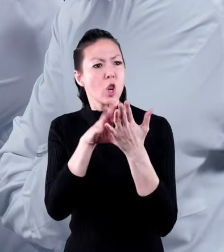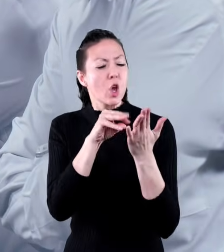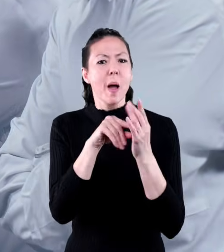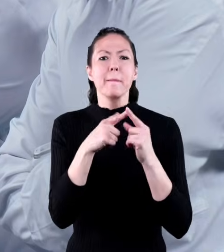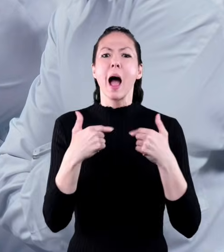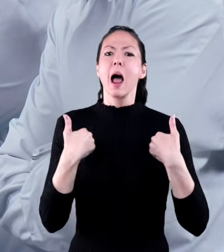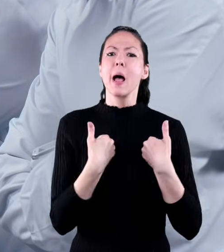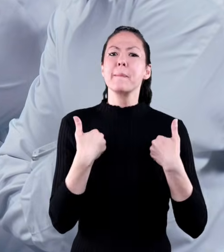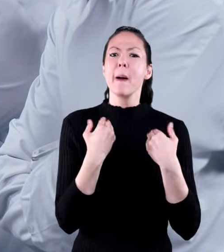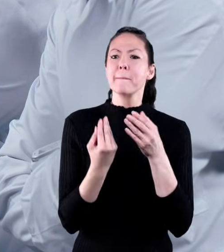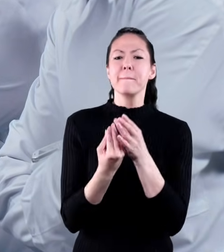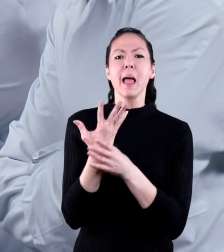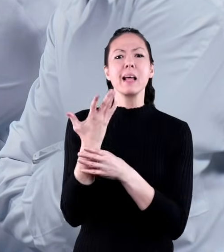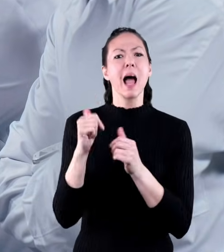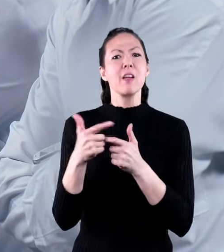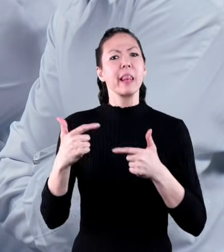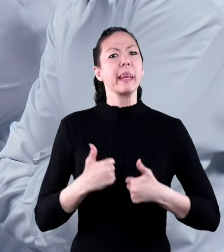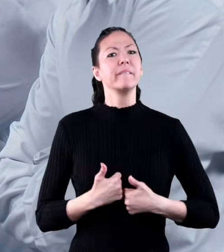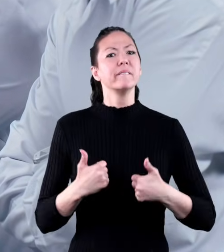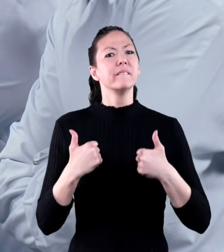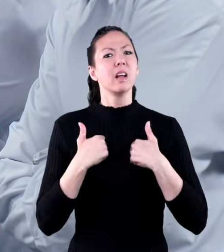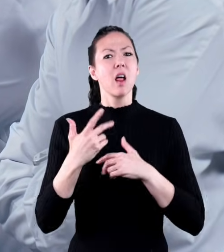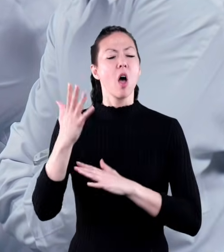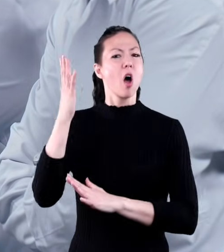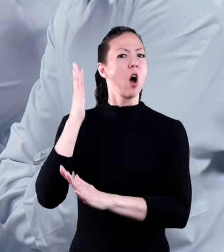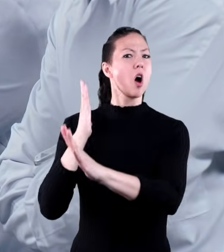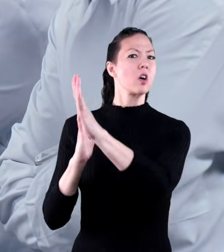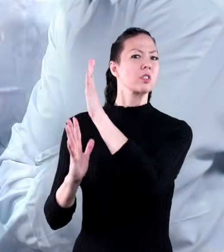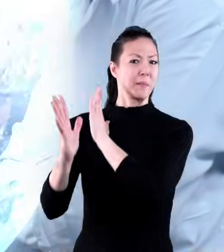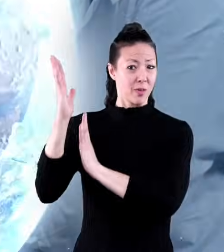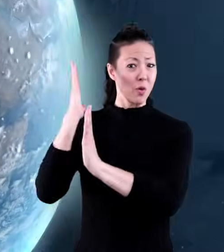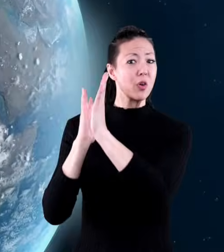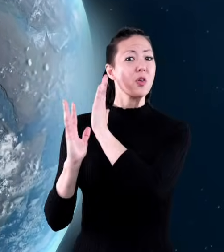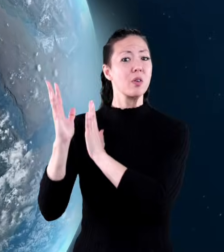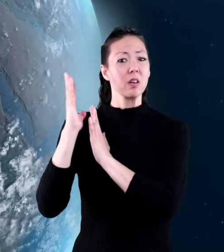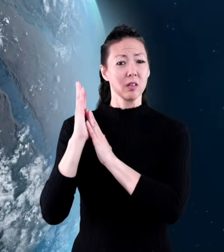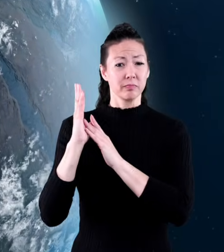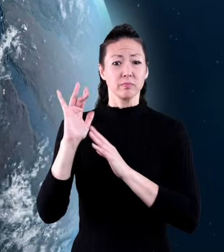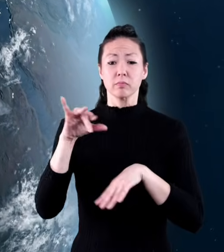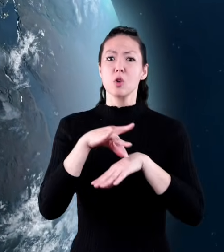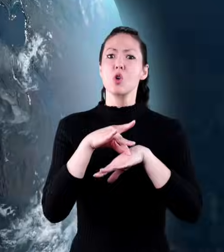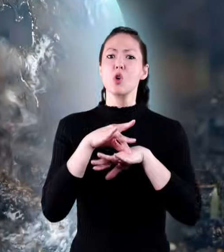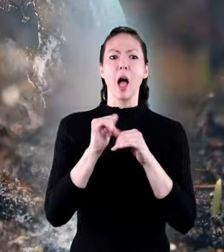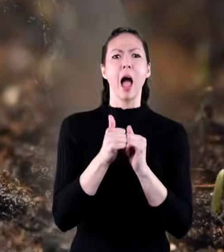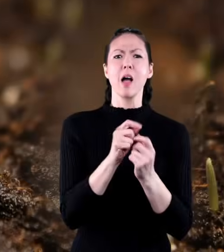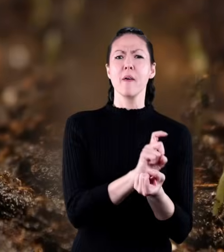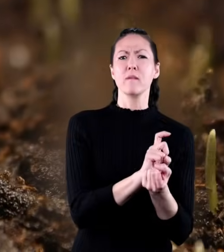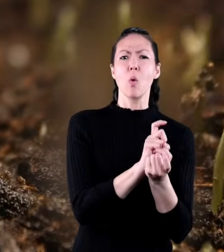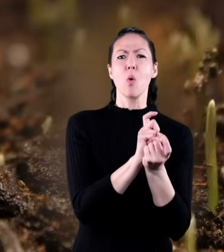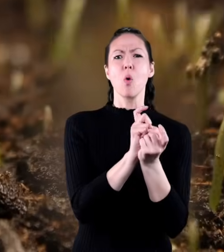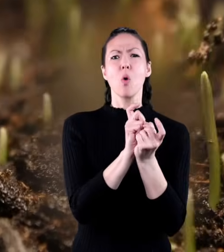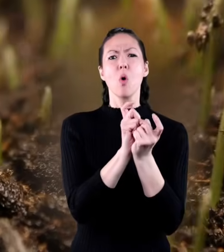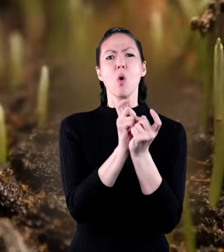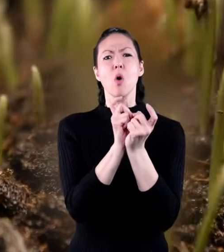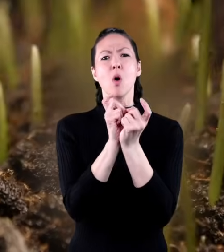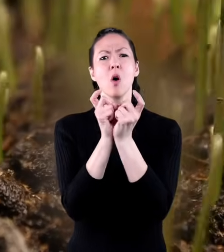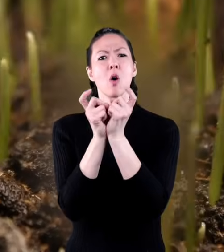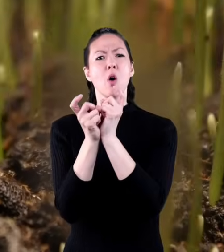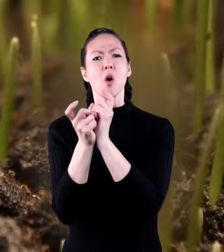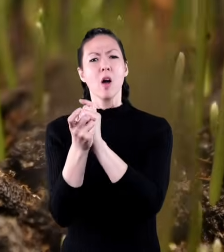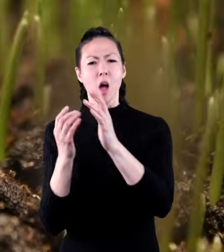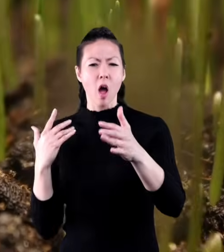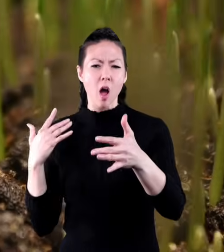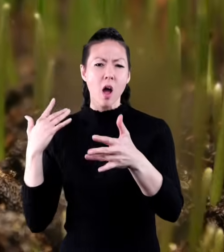to learn about how animals and plants lived a long time ago, about how the Earth has evolved, and about how living matter